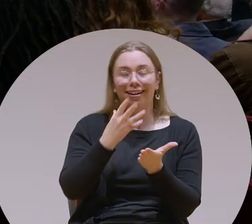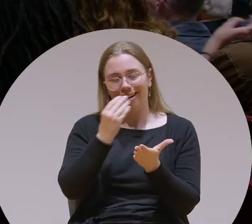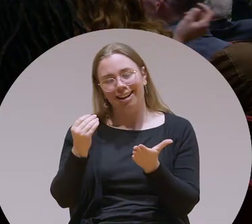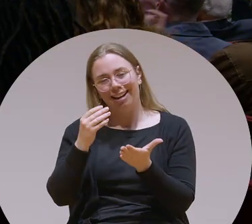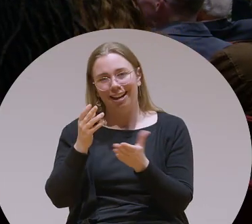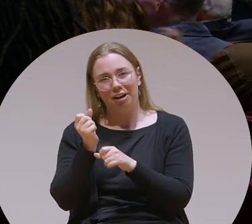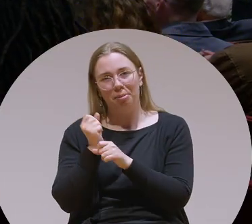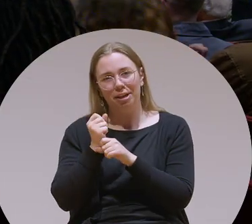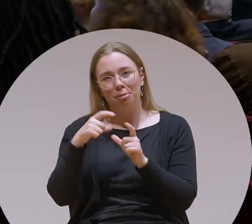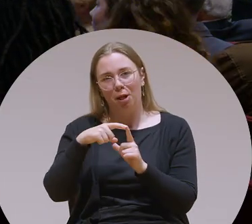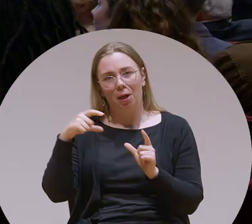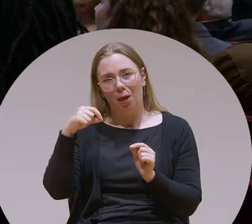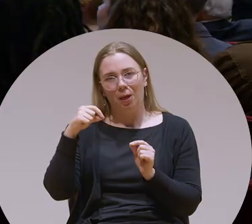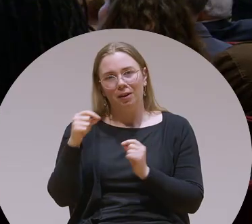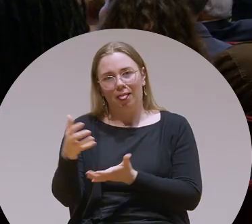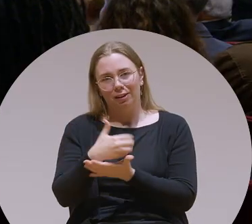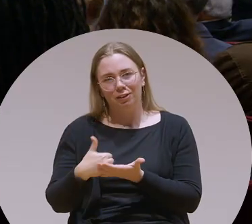collections.